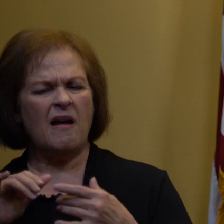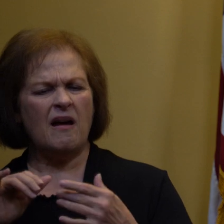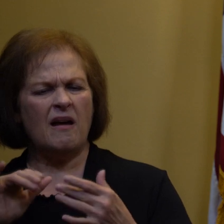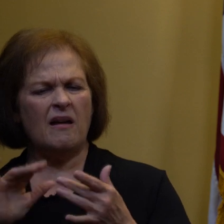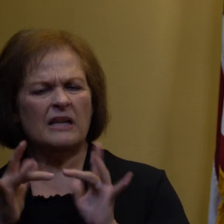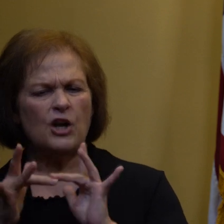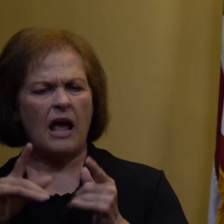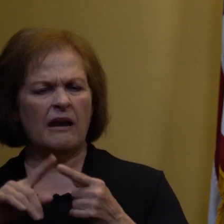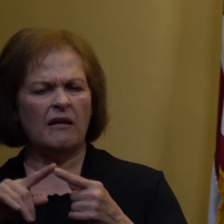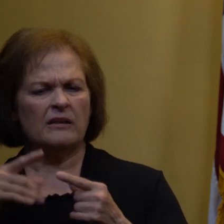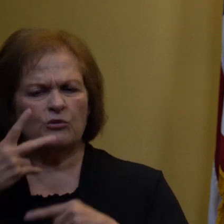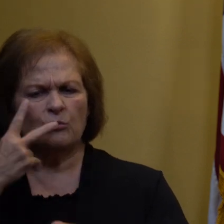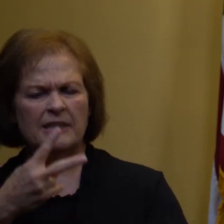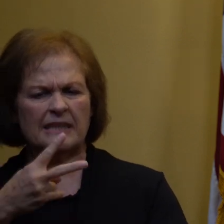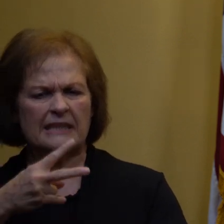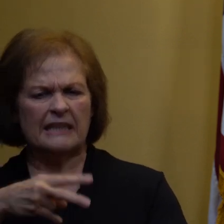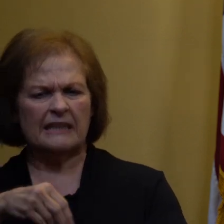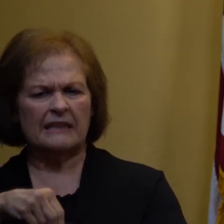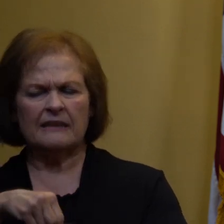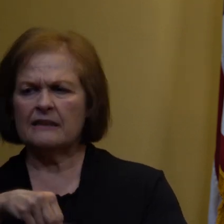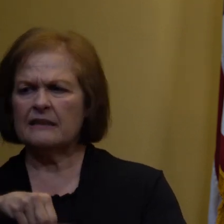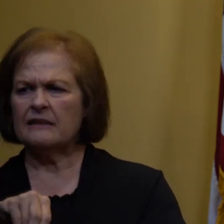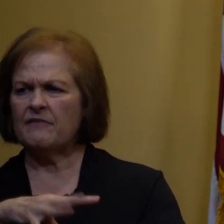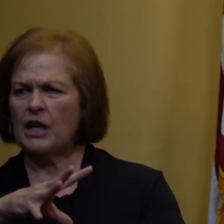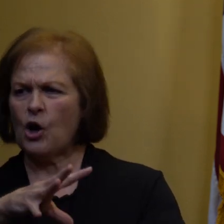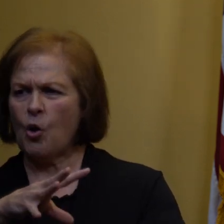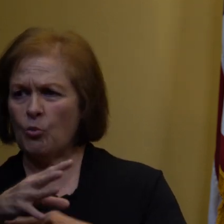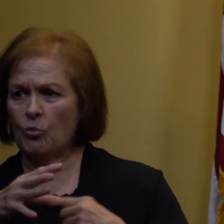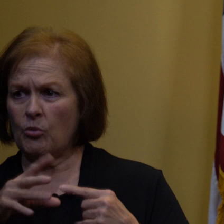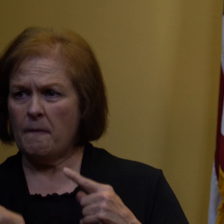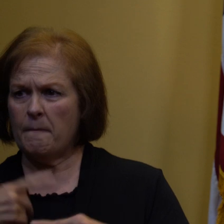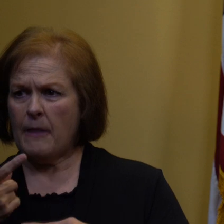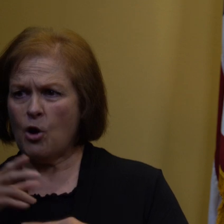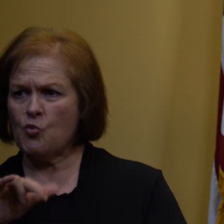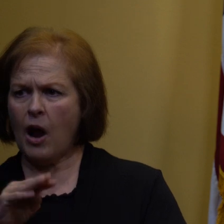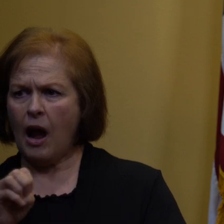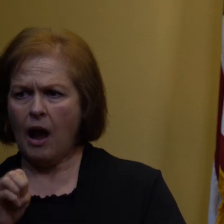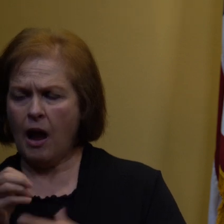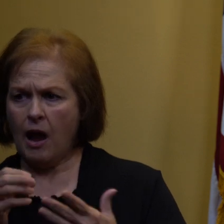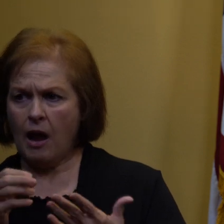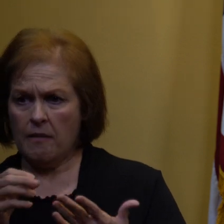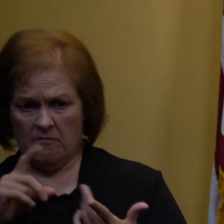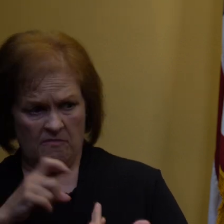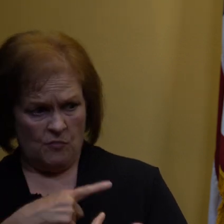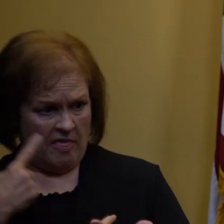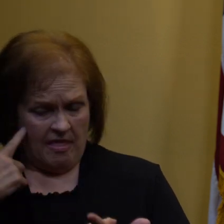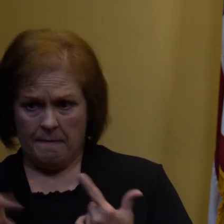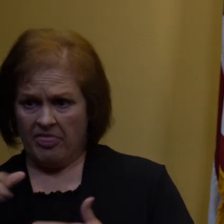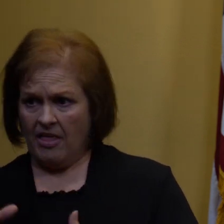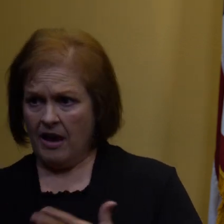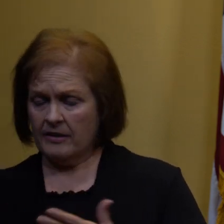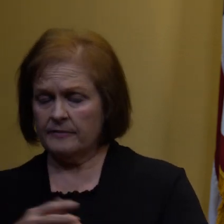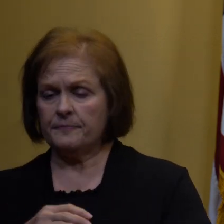and you can't always believe what you see on social media, and if in fact it is in New Orleans, what does this mean? Well, what it means